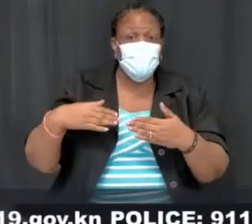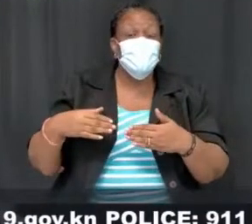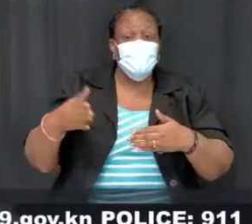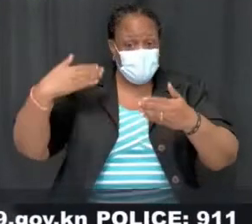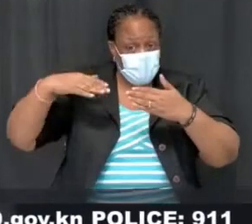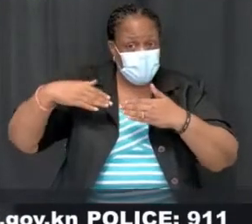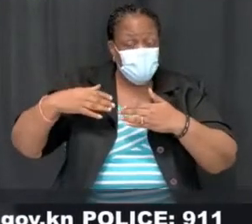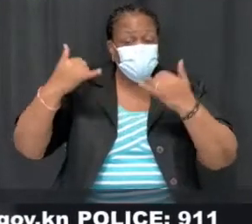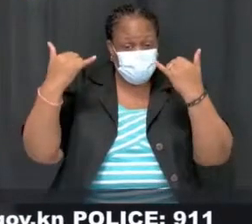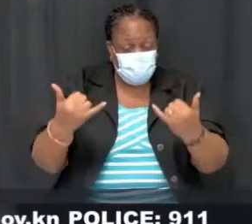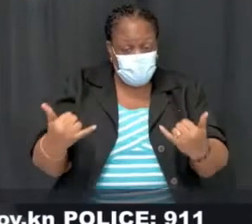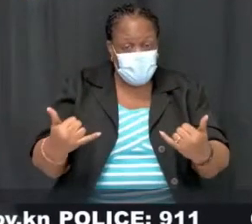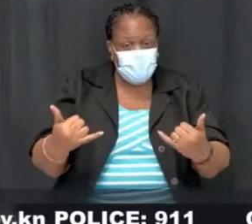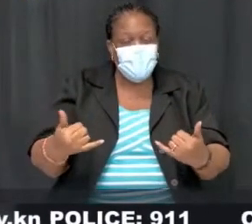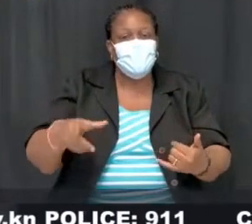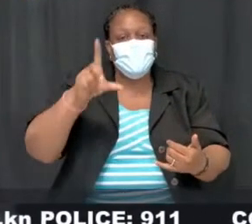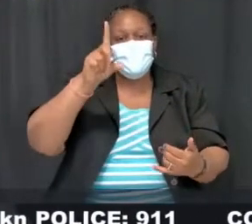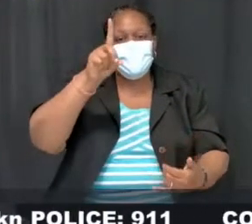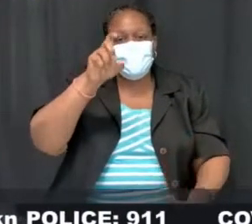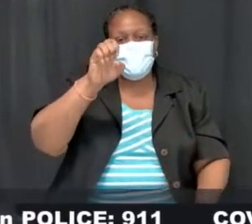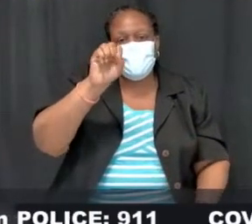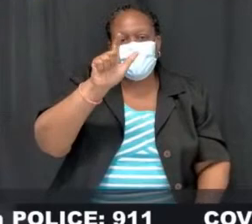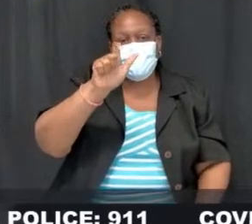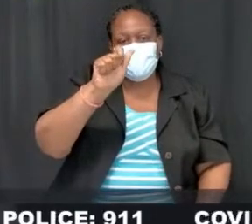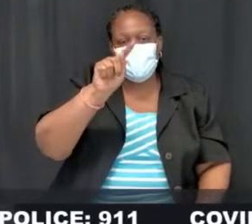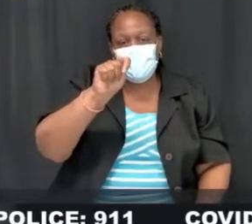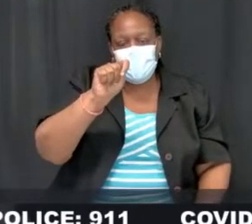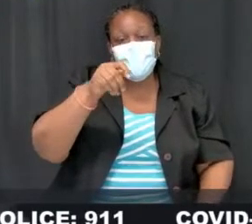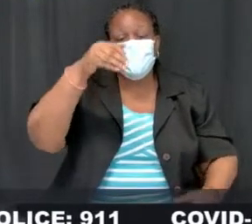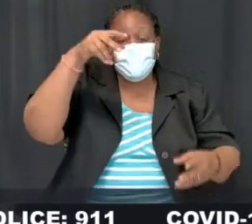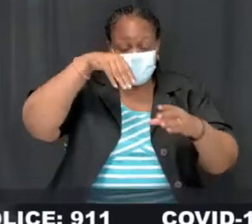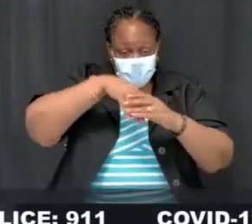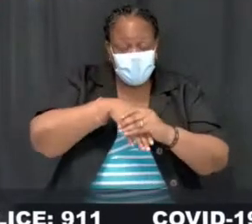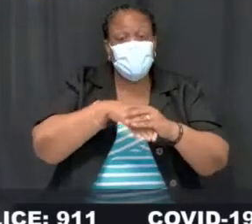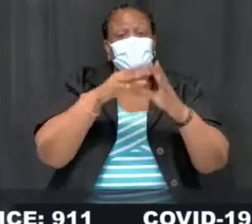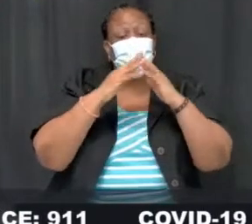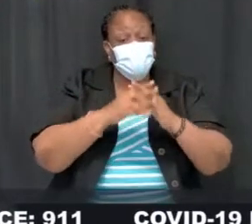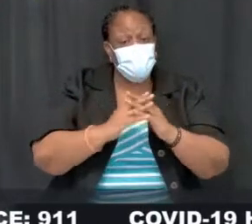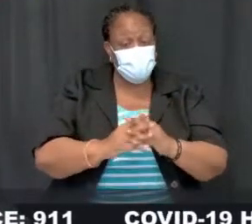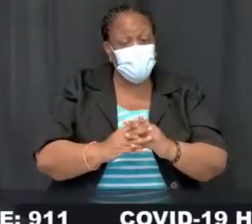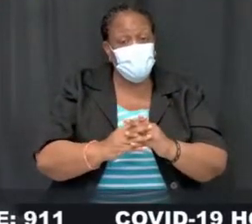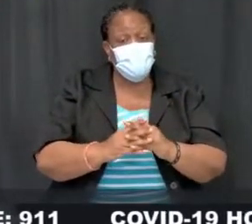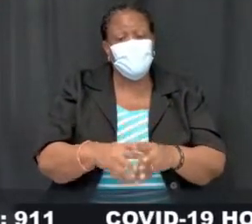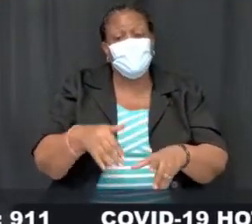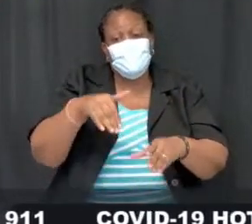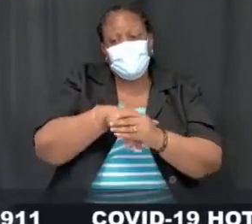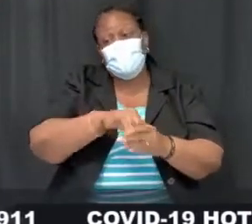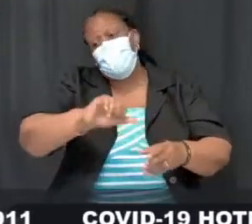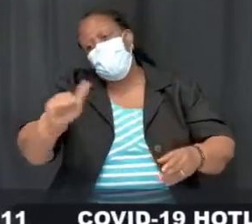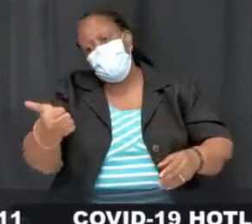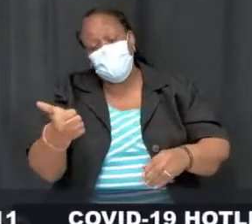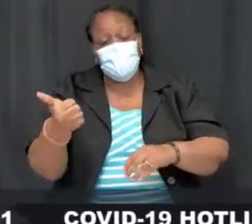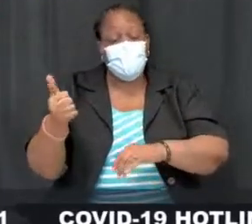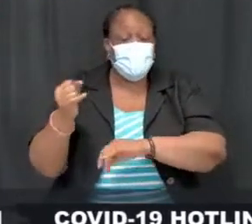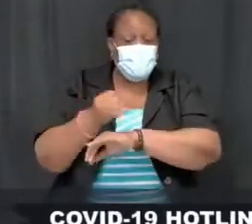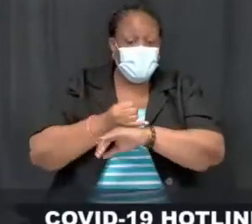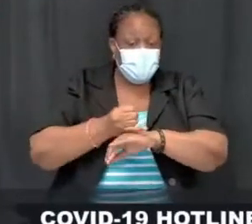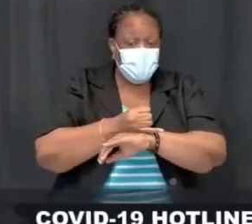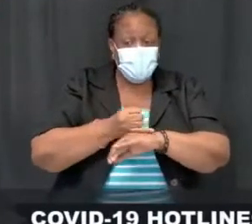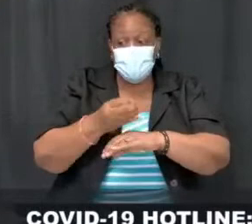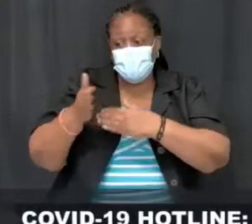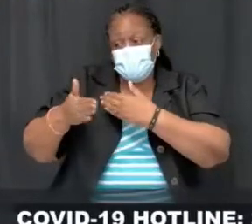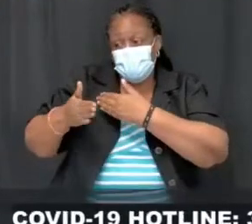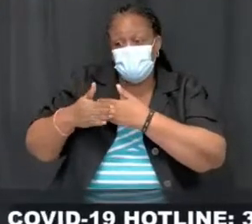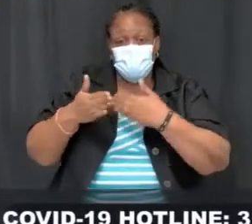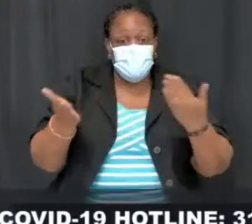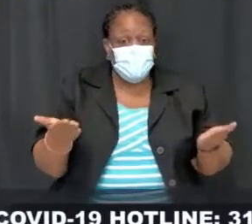have 5 flights a week coming from the United States, if the Delta variant is in the United Kingdom, and despite the fact that we